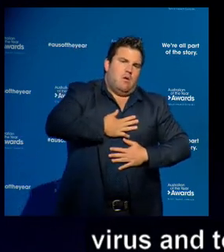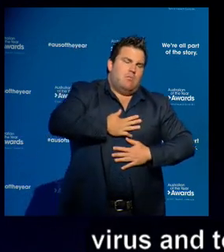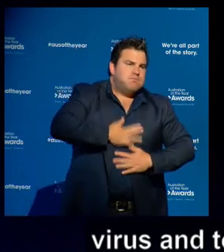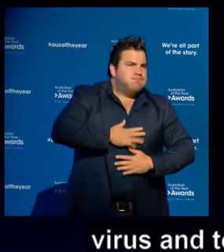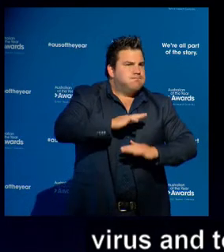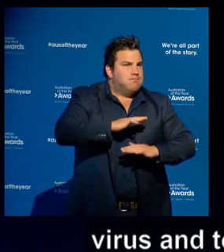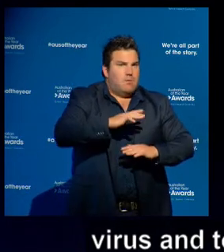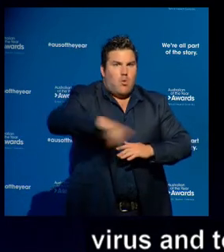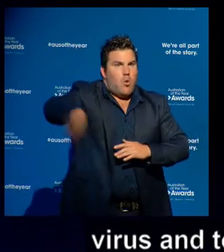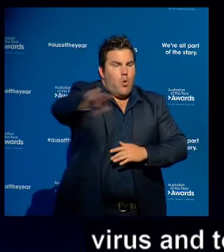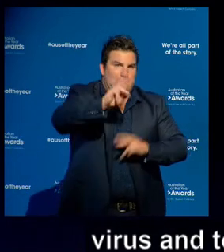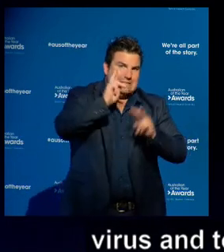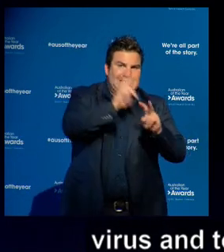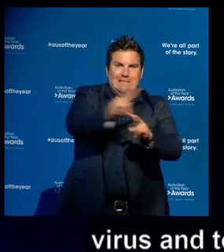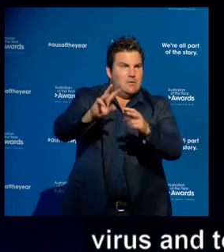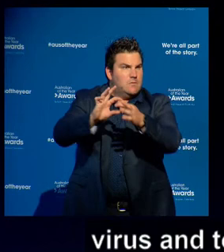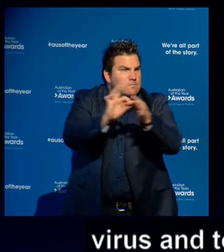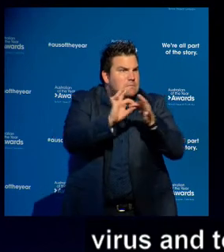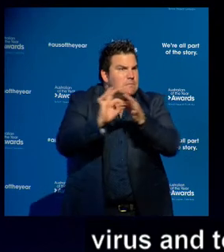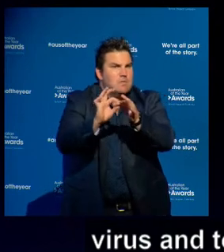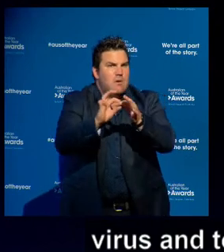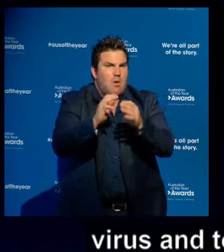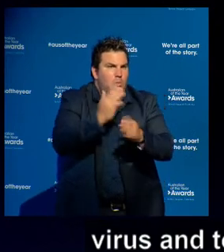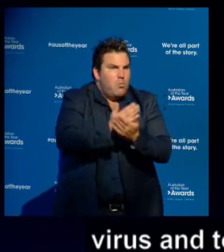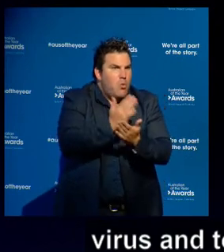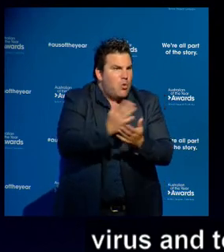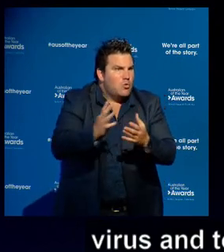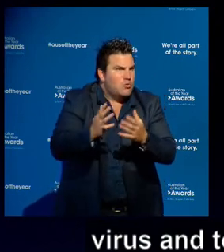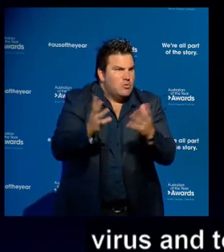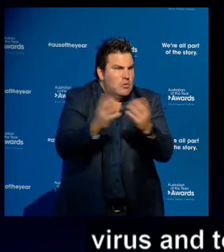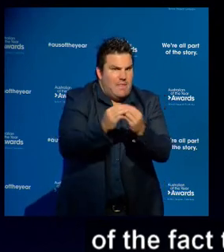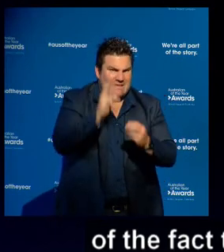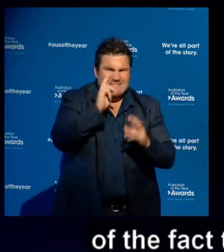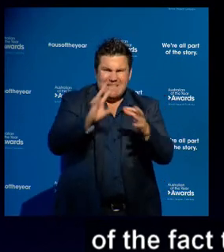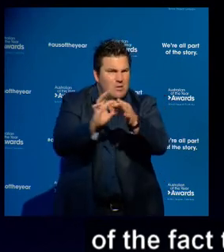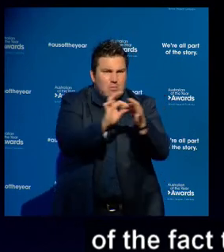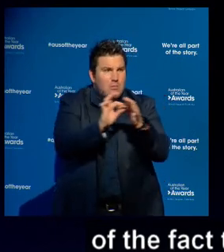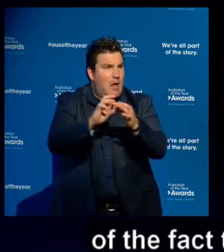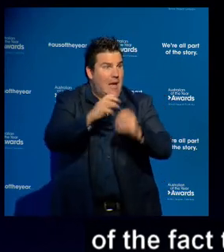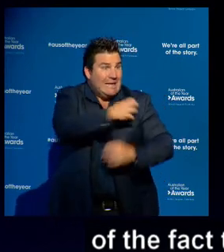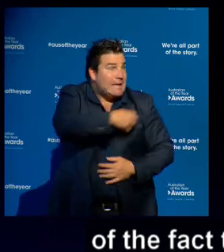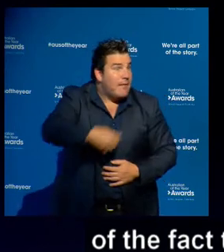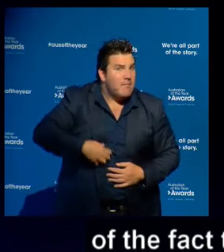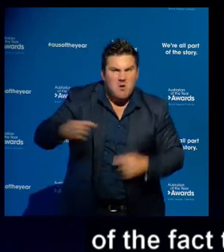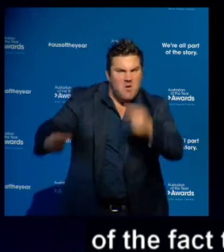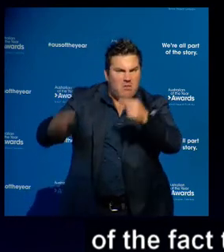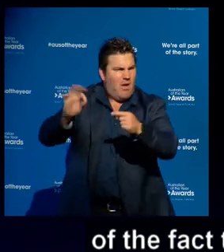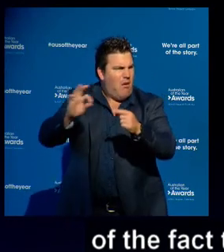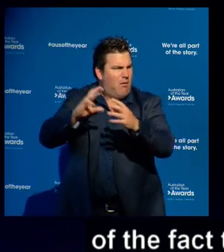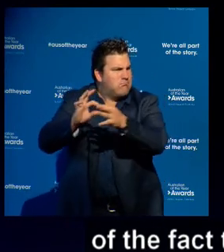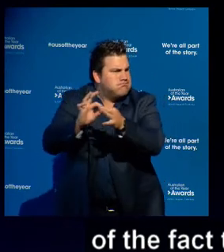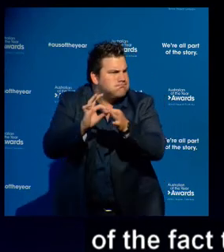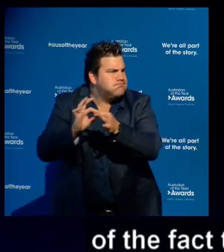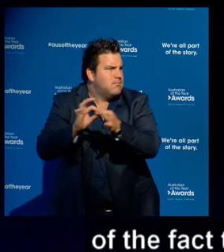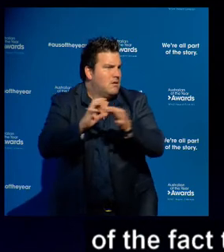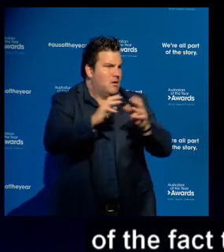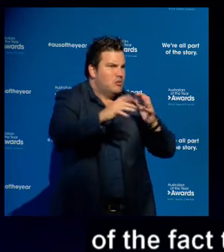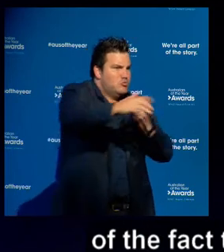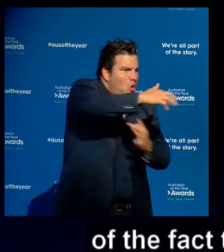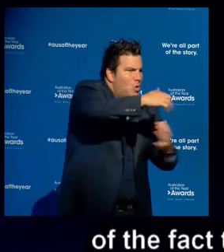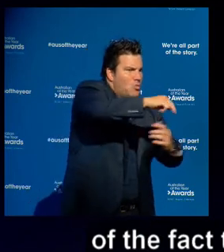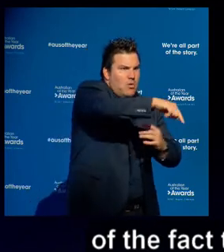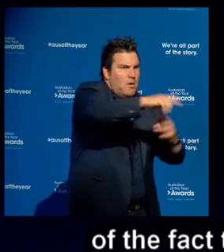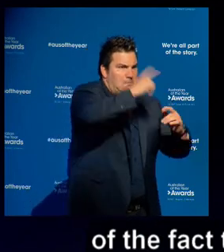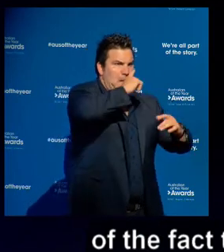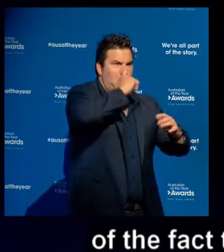together. We've been an incredibly unified community this year, politically, socially, in every aspect,